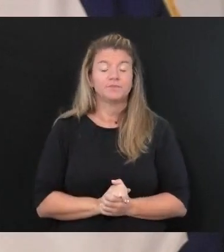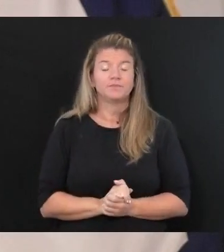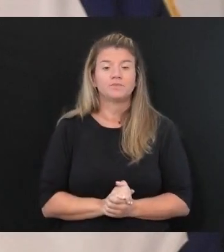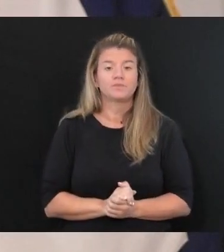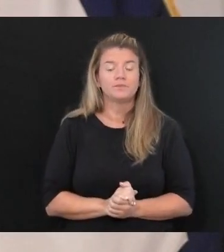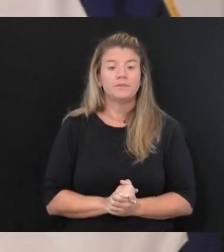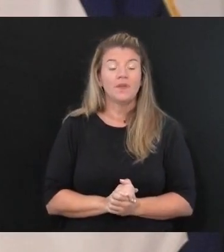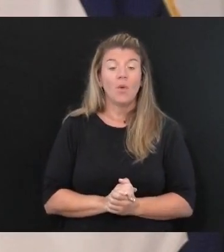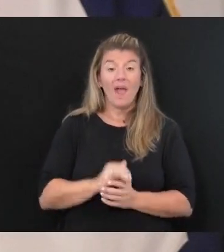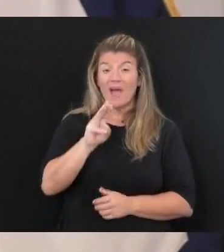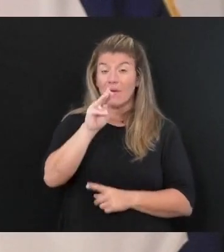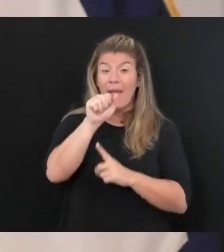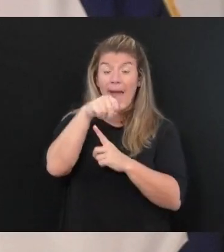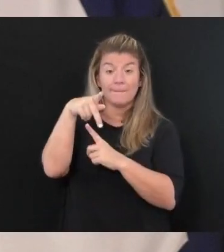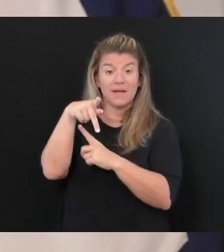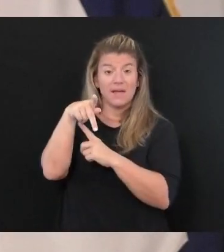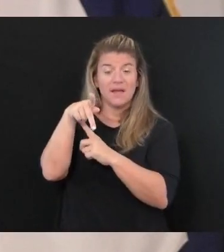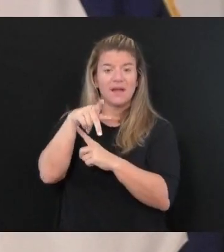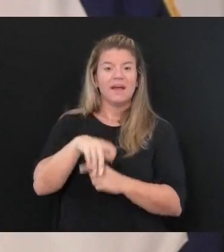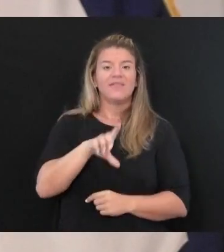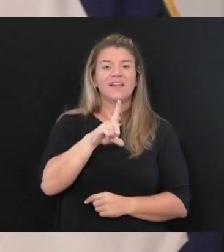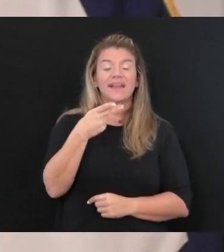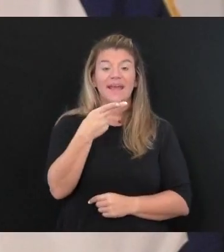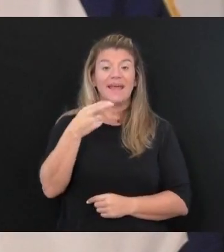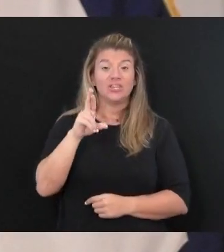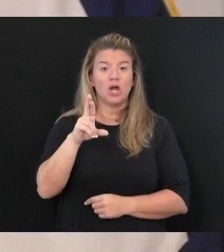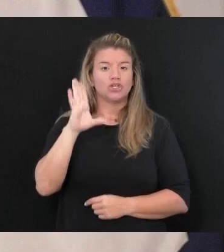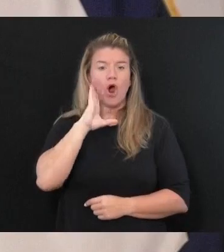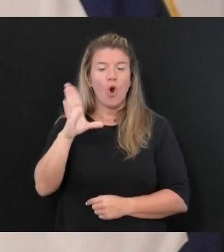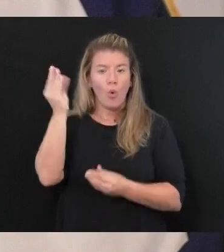we're waiting on from the DHHR right now,